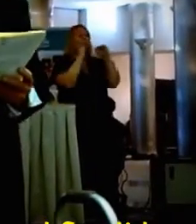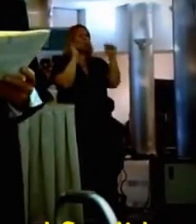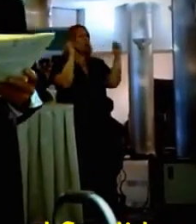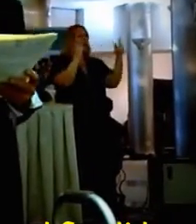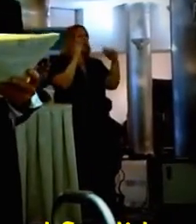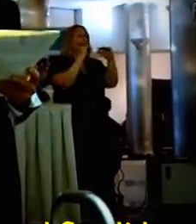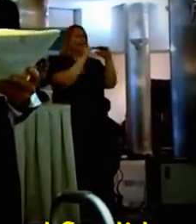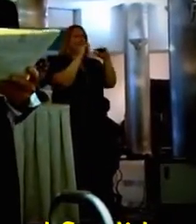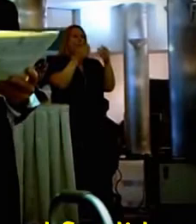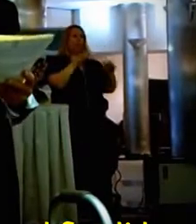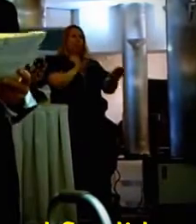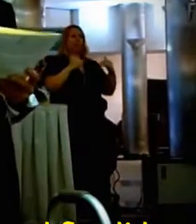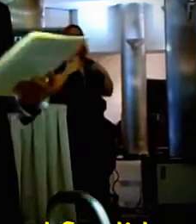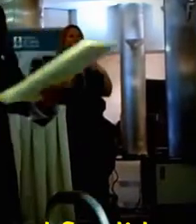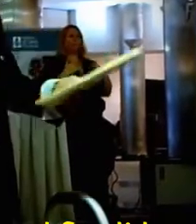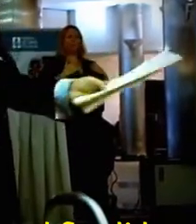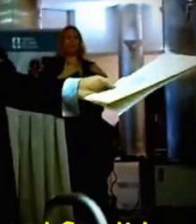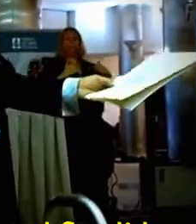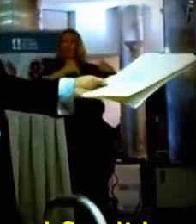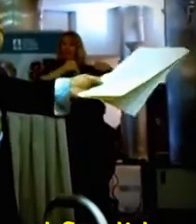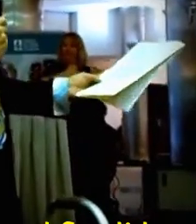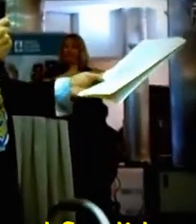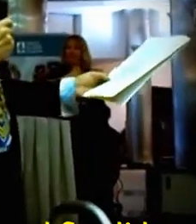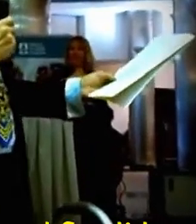chance, have made me and all the other